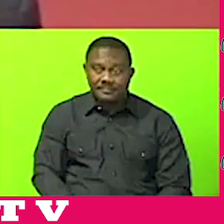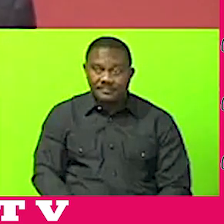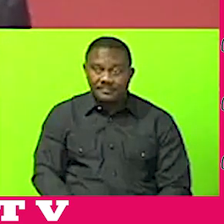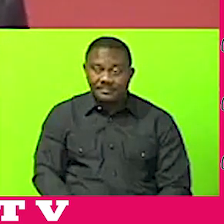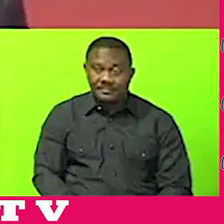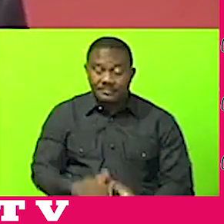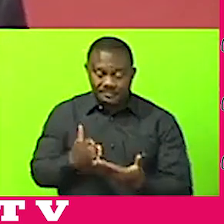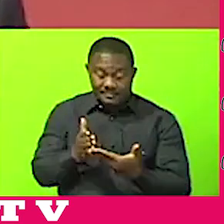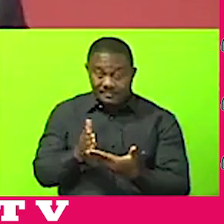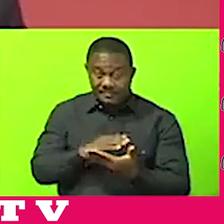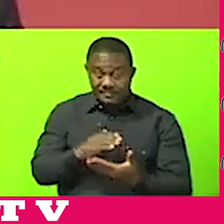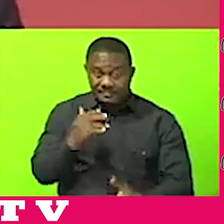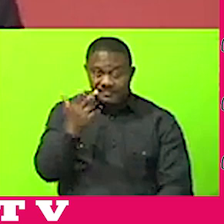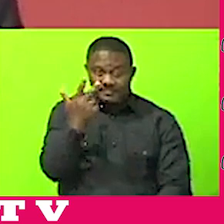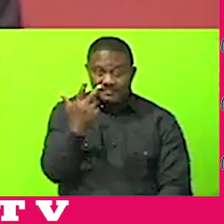Page 3.